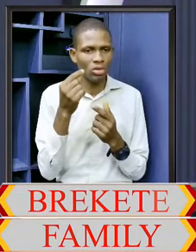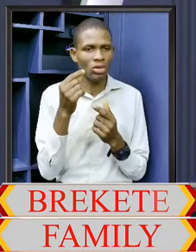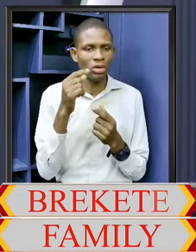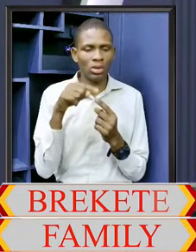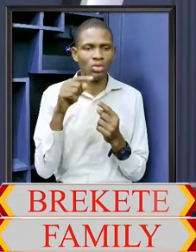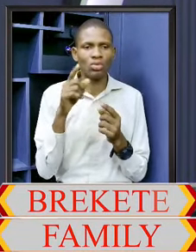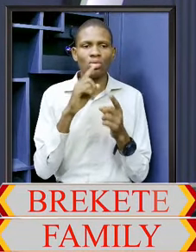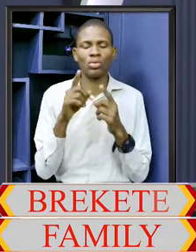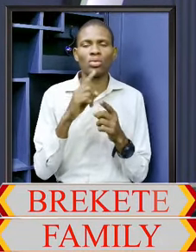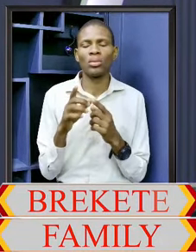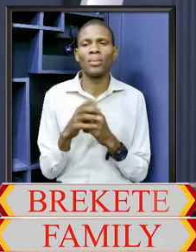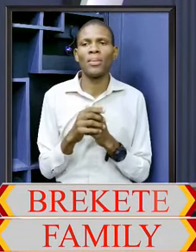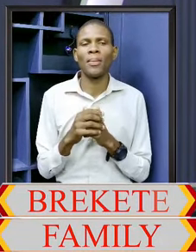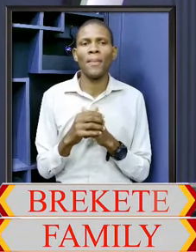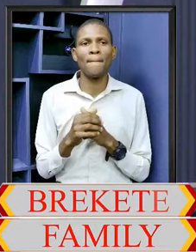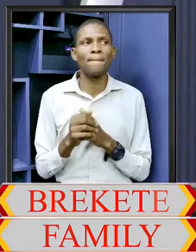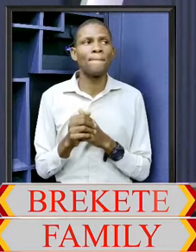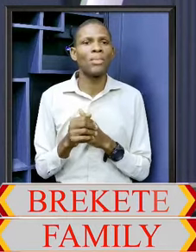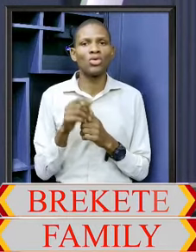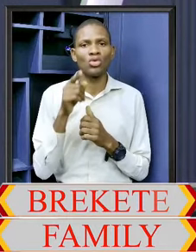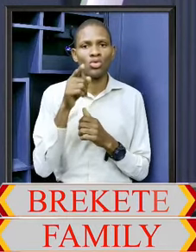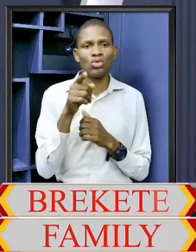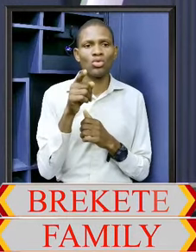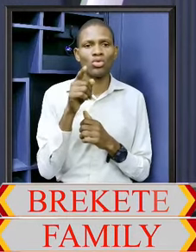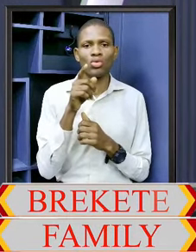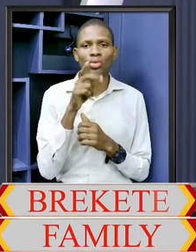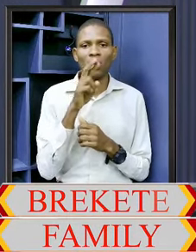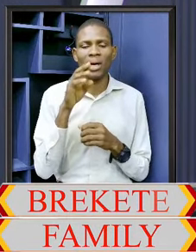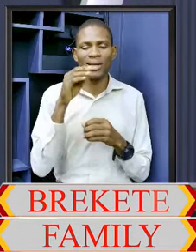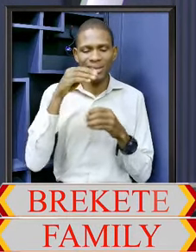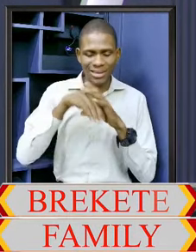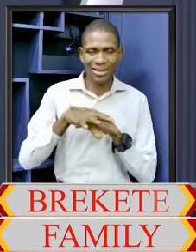talk. You there inside Abuja.